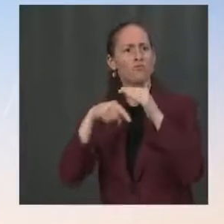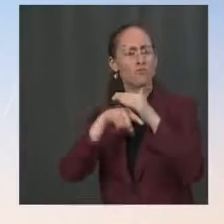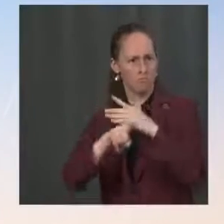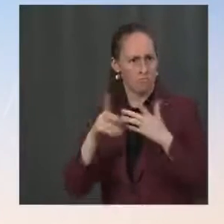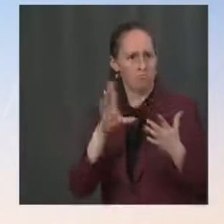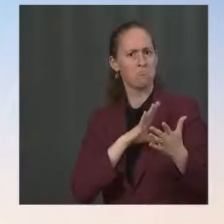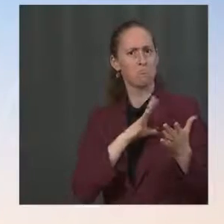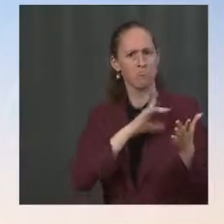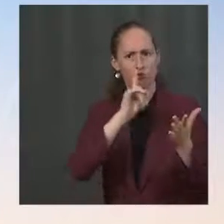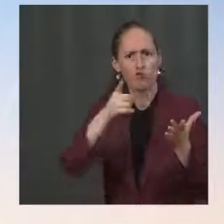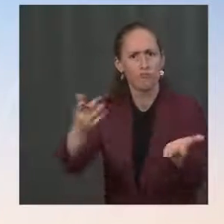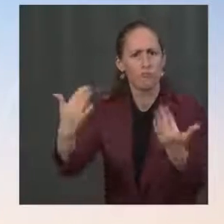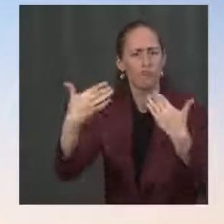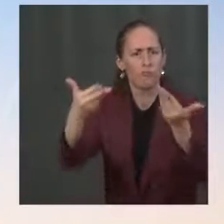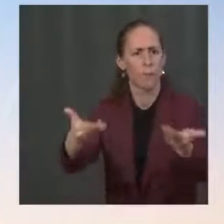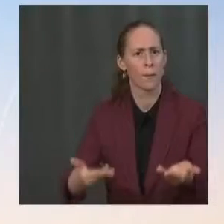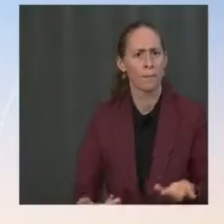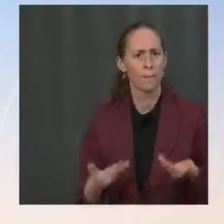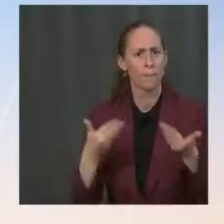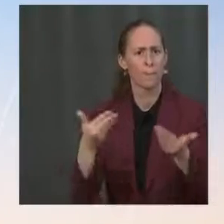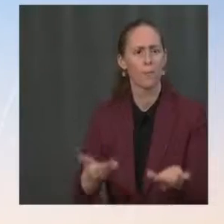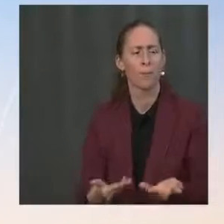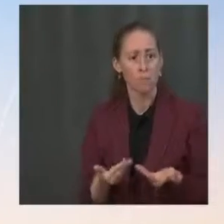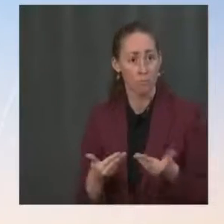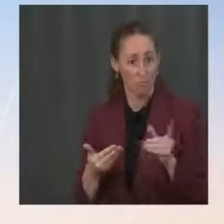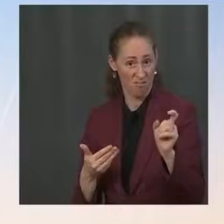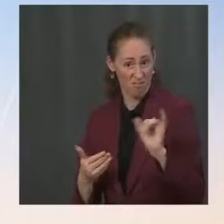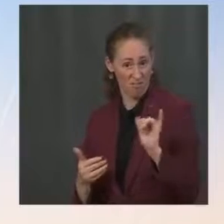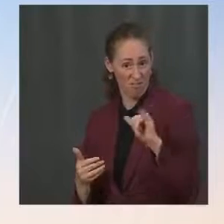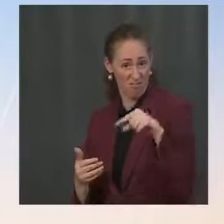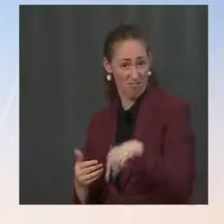situation this time around? Is this going to be different, or do you